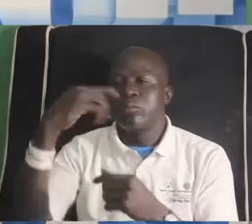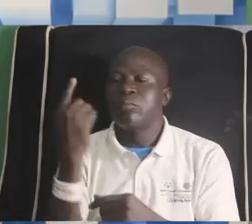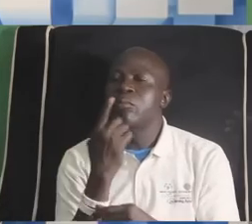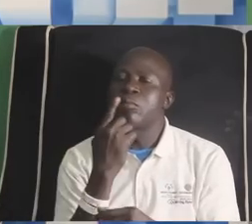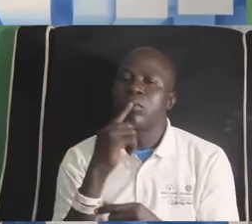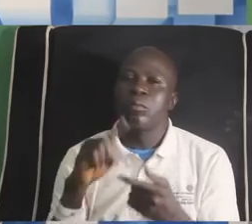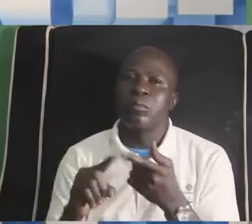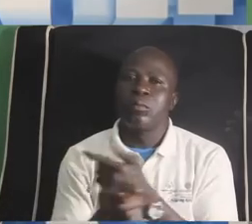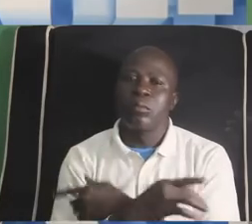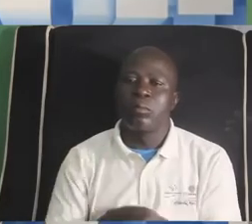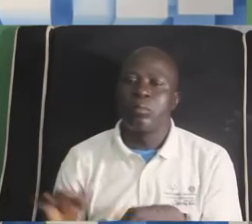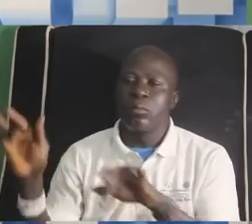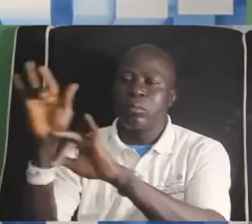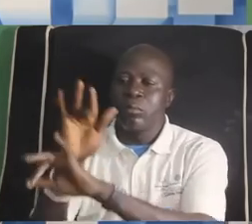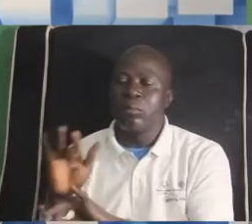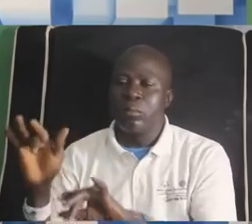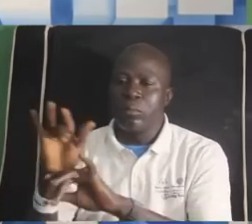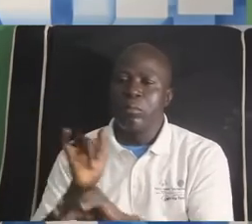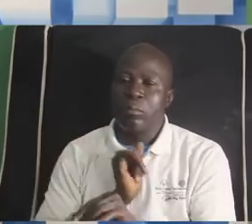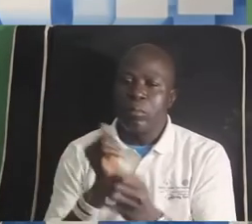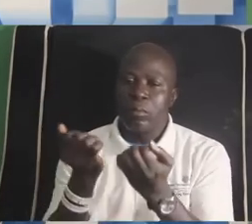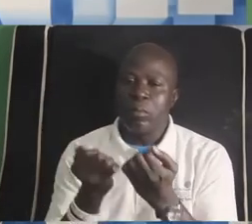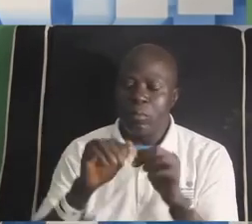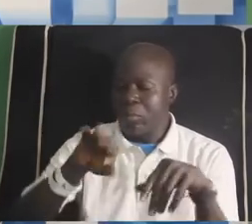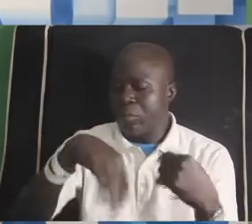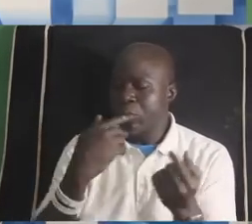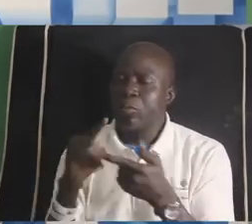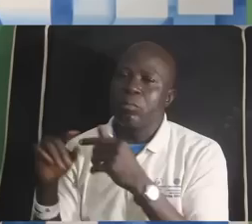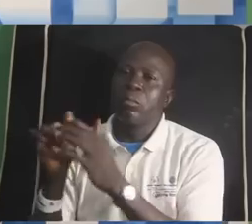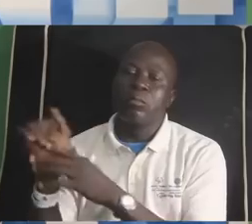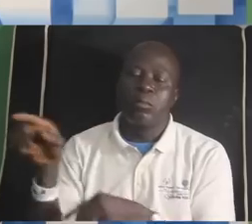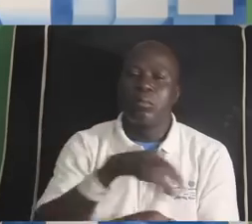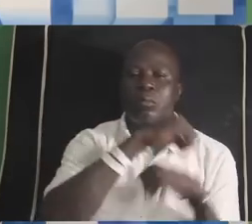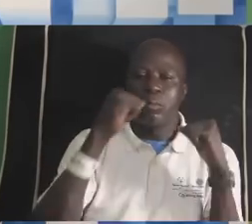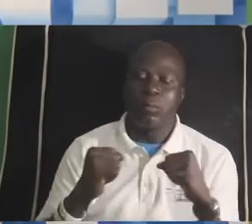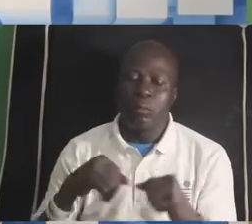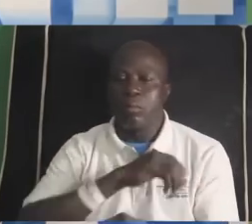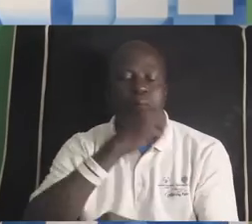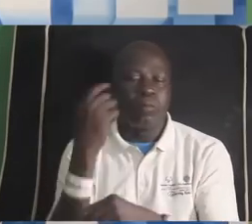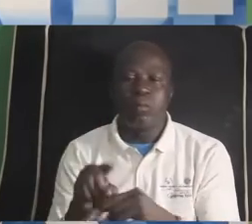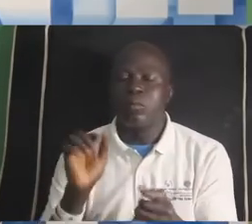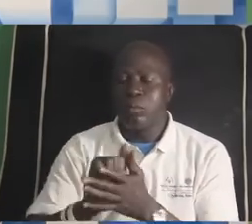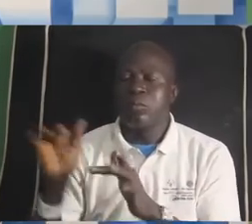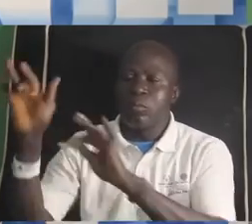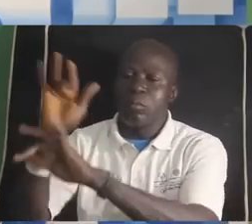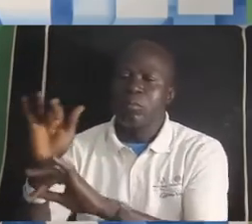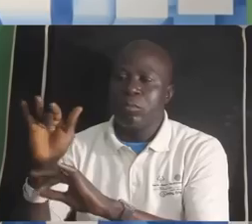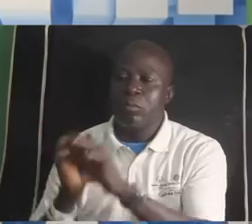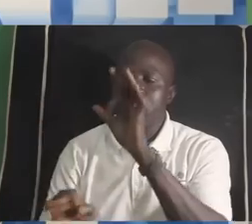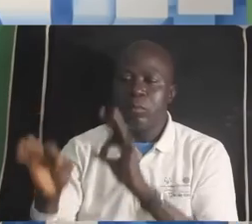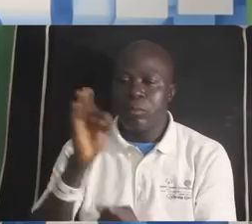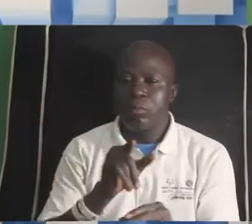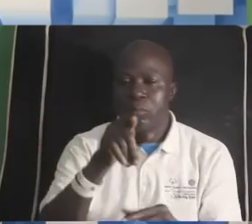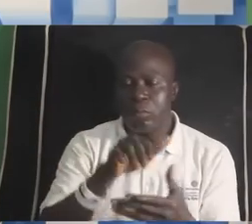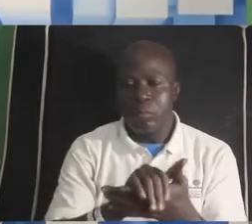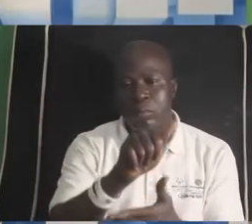ojo no. Today that they are mercy. I want to tell to you about what they call power of mercy.